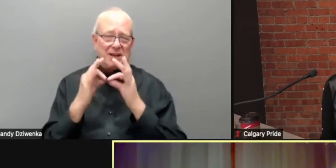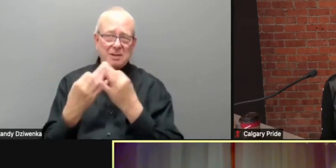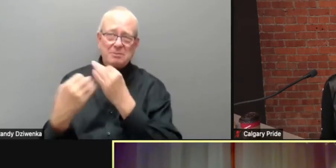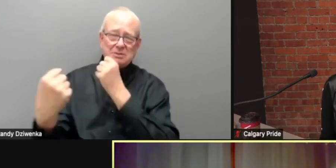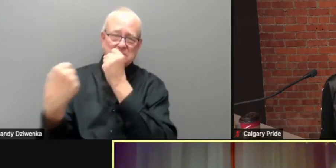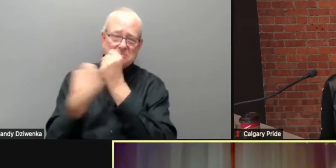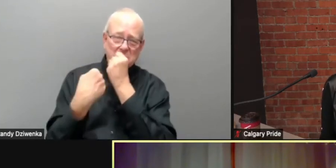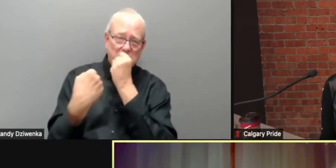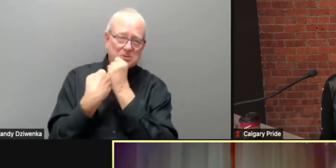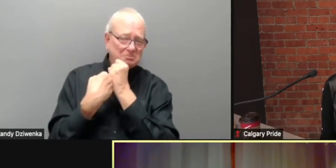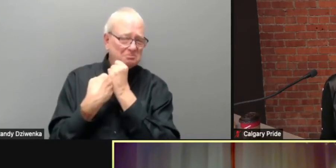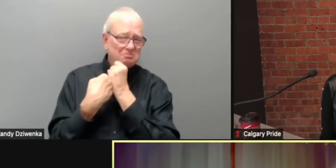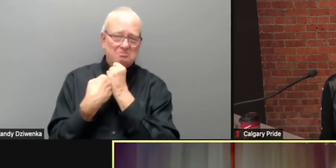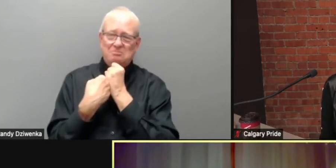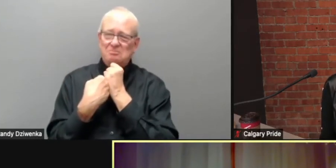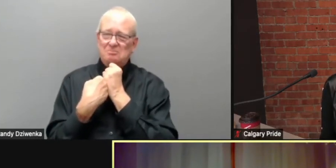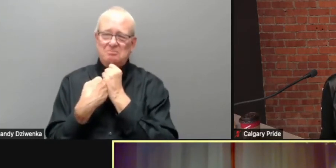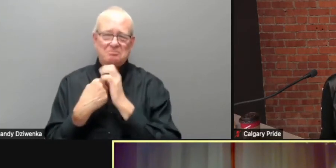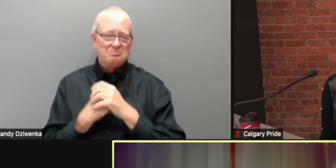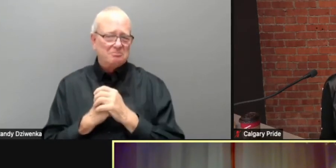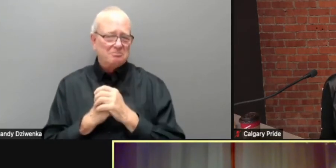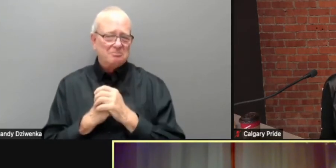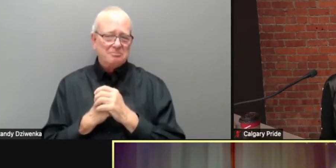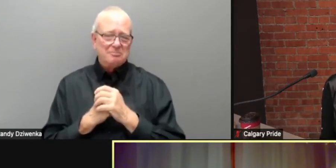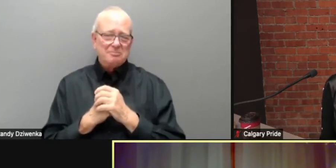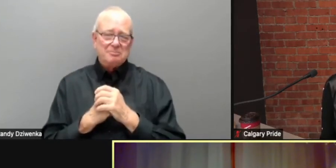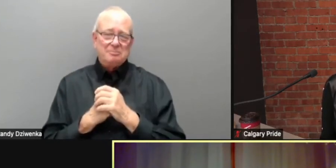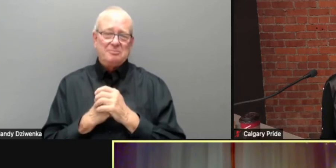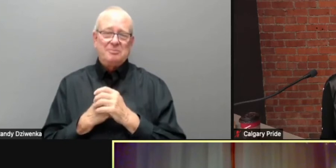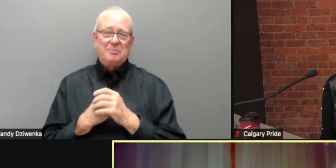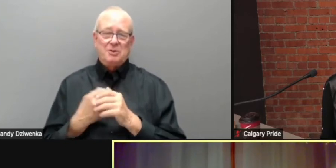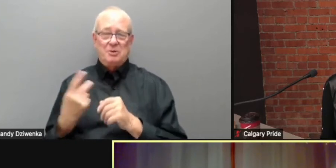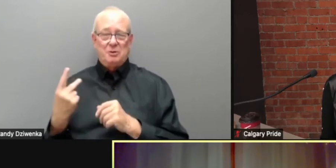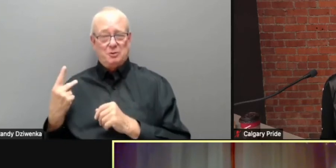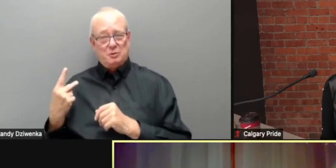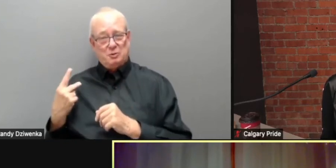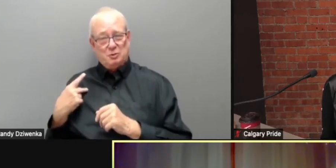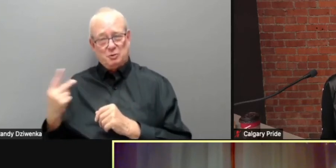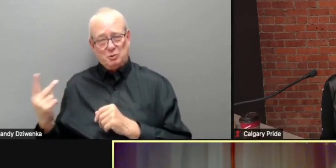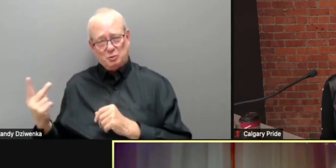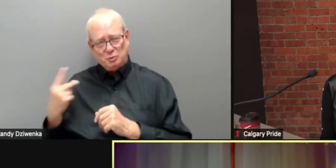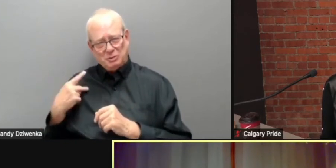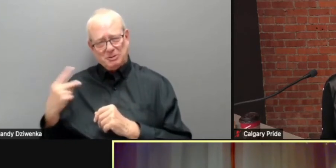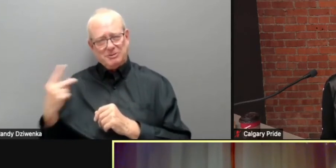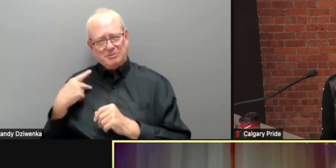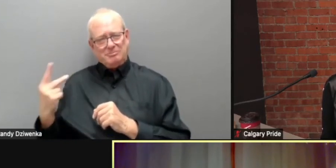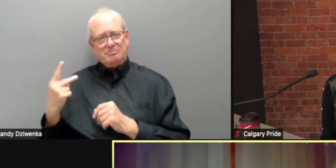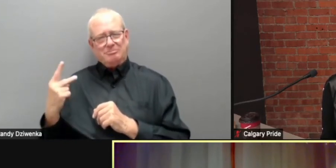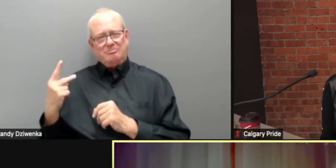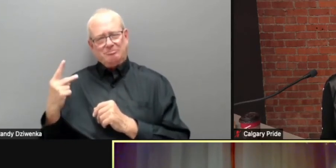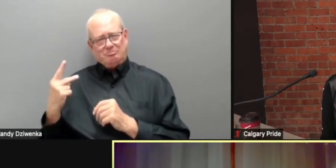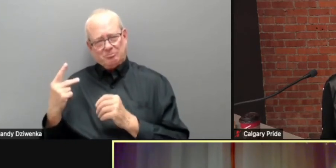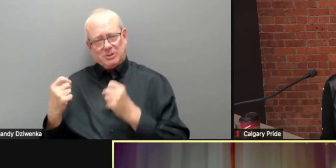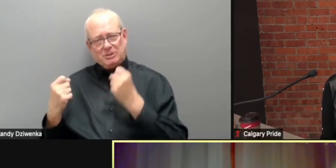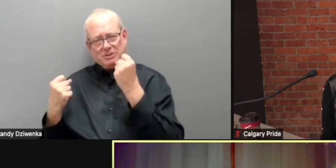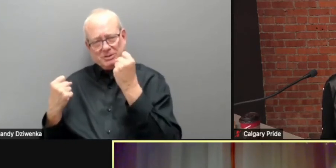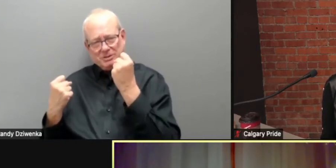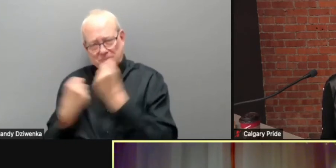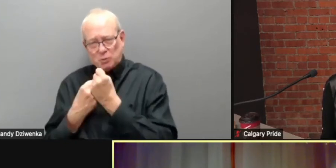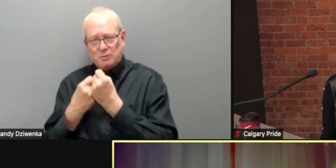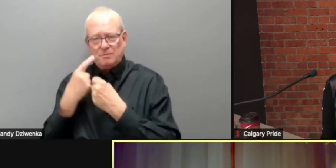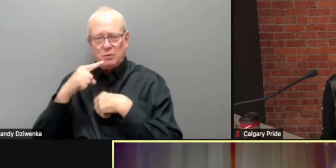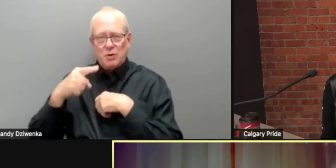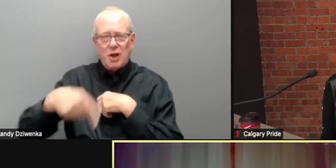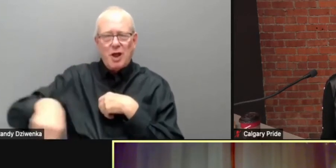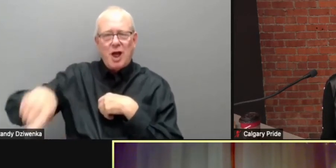our little way, are trying to be a resource for families, parents, whoever wants to reach out